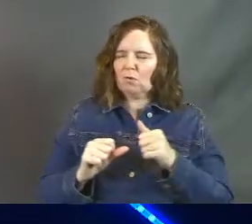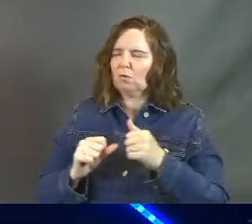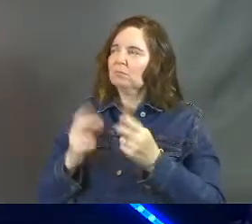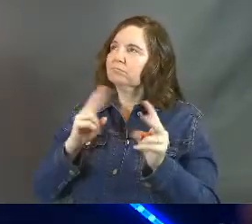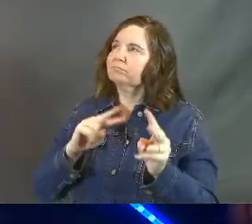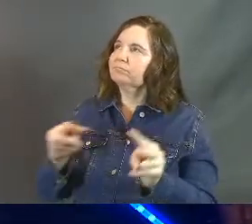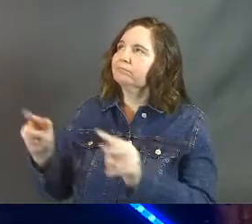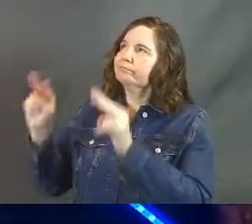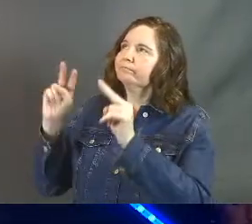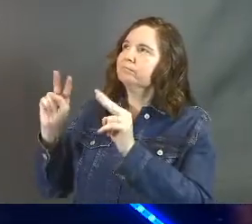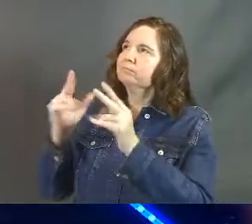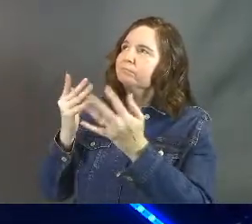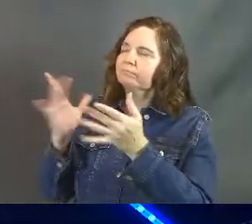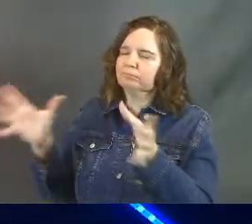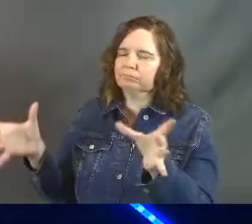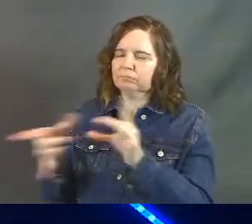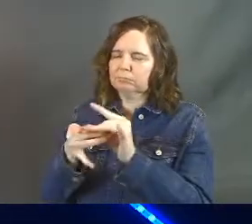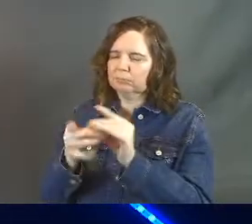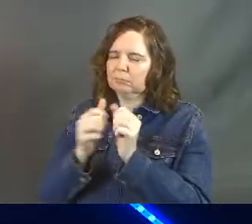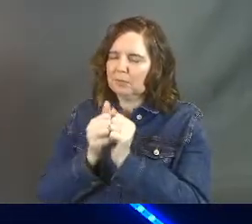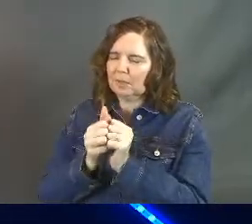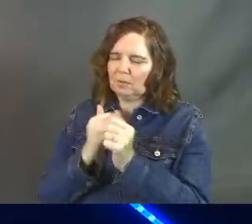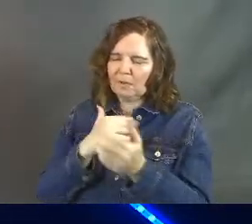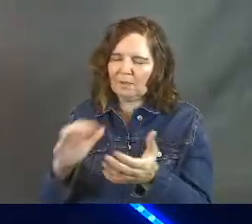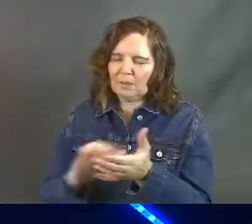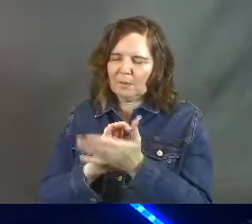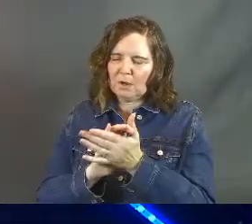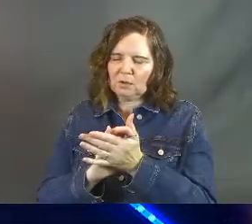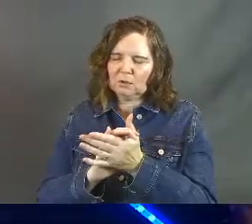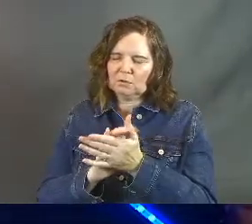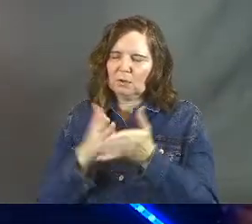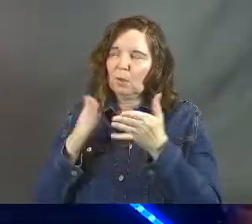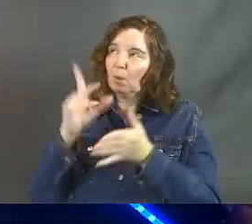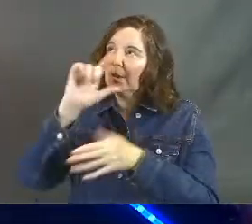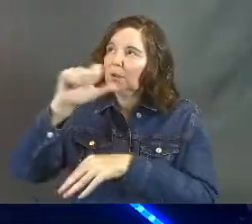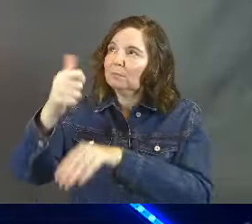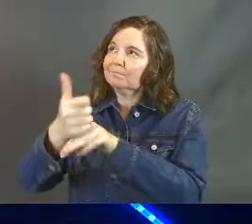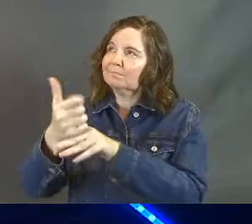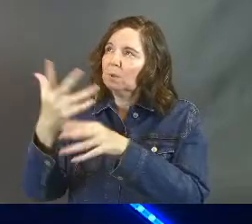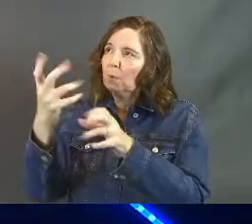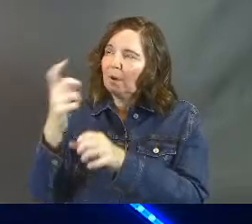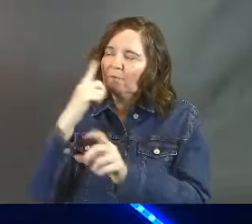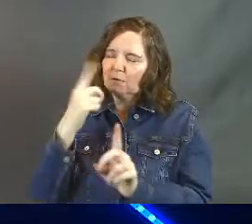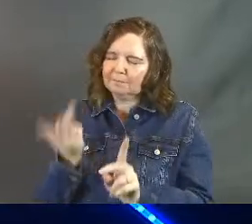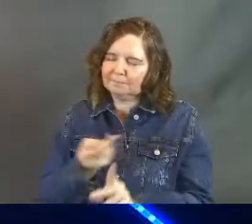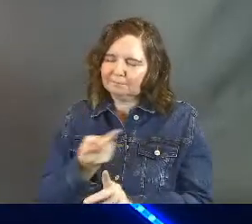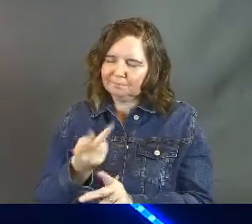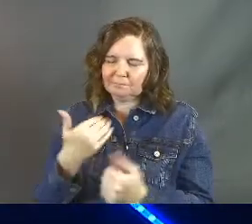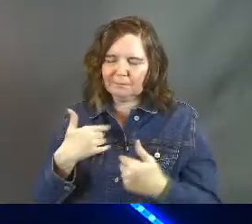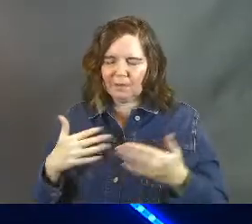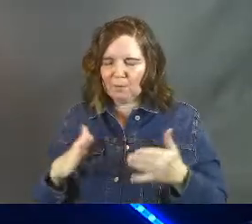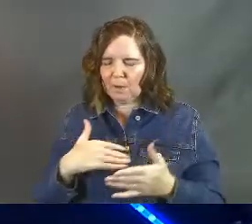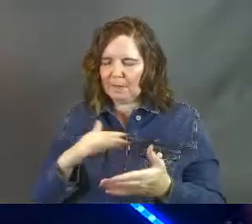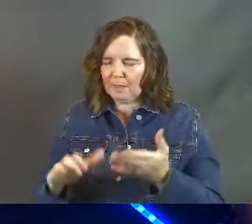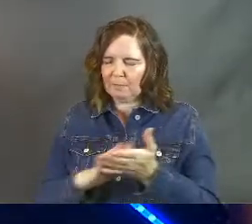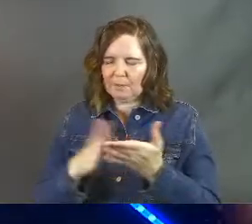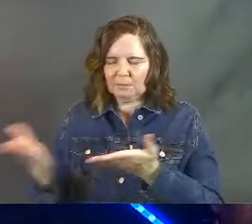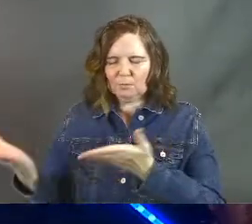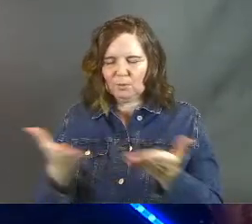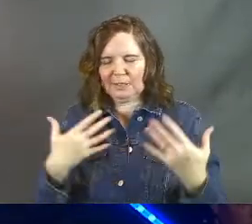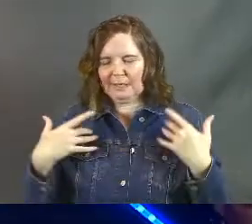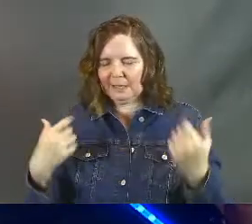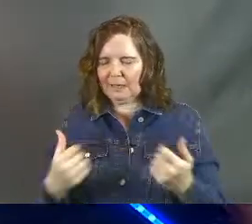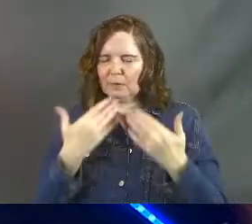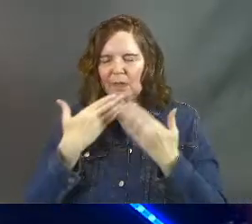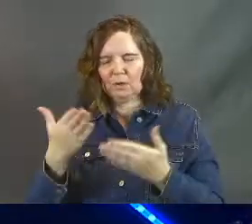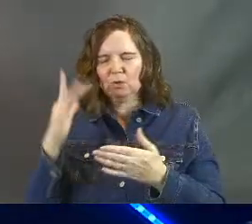turn, Lord, they can become closer together, so they can have a marriage the way You created it to be, Jesus. Have Your way in that marriage, Lord. Bring healing. We thank You